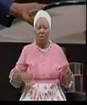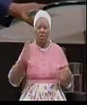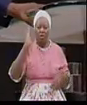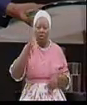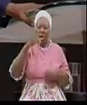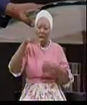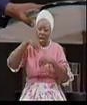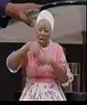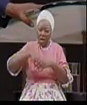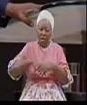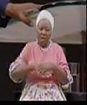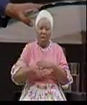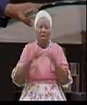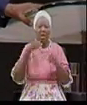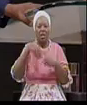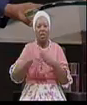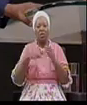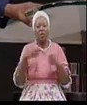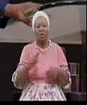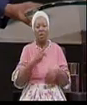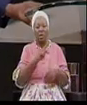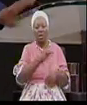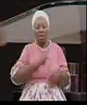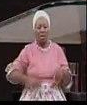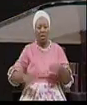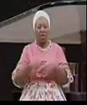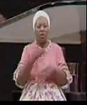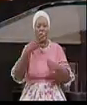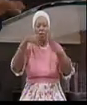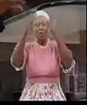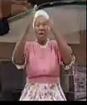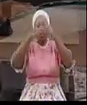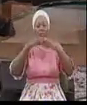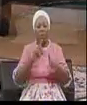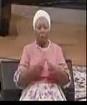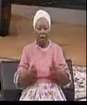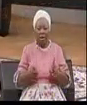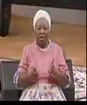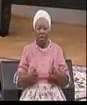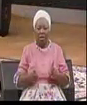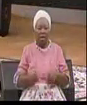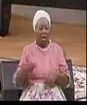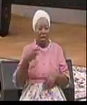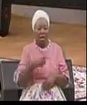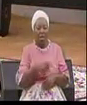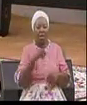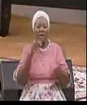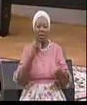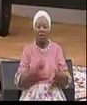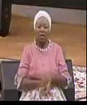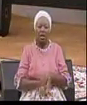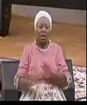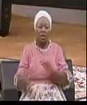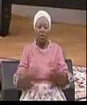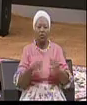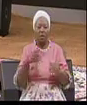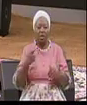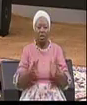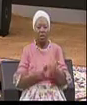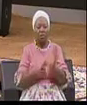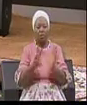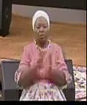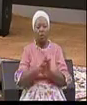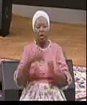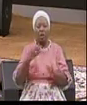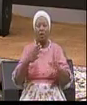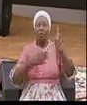shall enter into the kingdom of heaven, but he that doeth the will